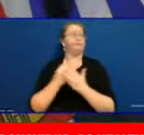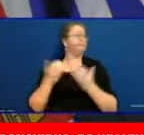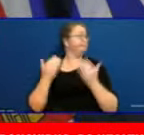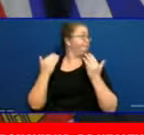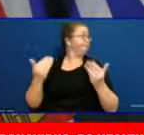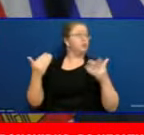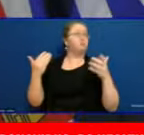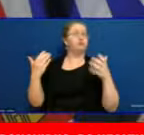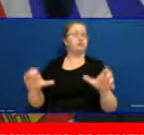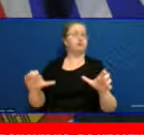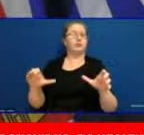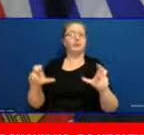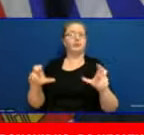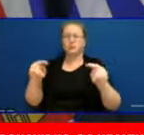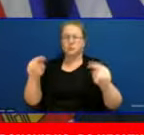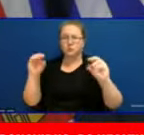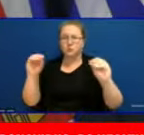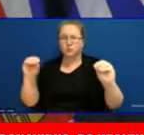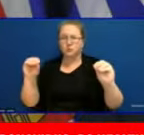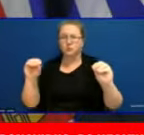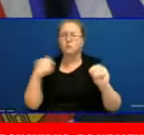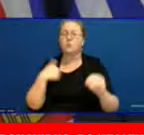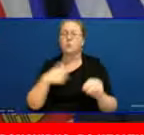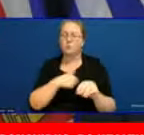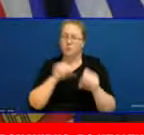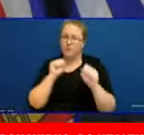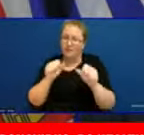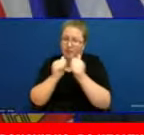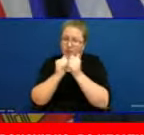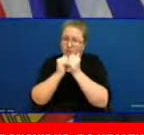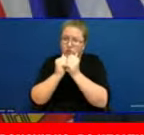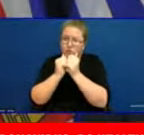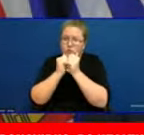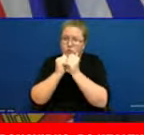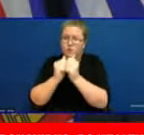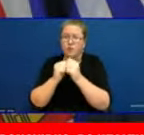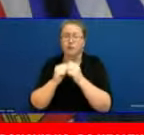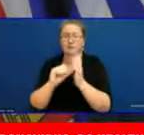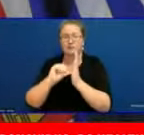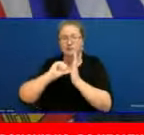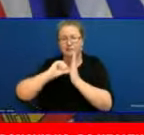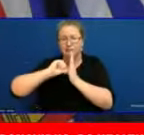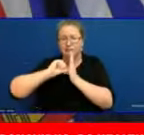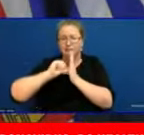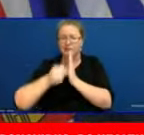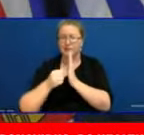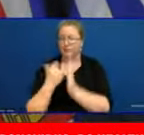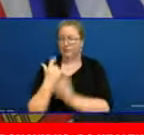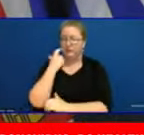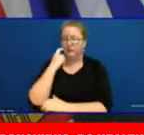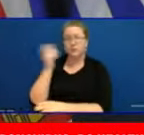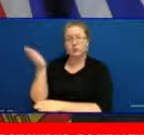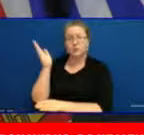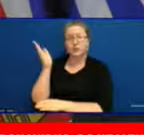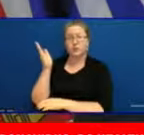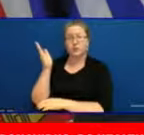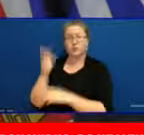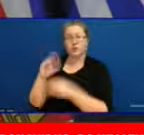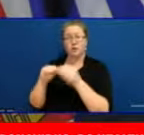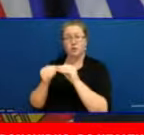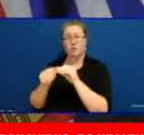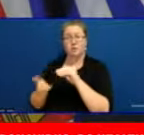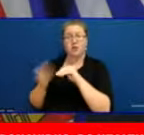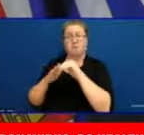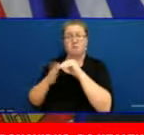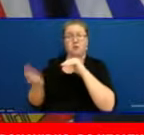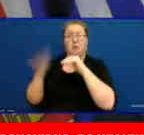no chances. This is something that we can do together, and the importance of doing it now is underlined by the presentation just given